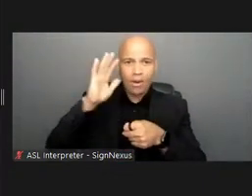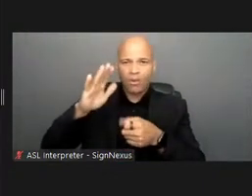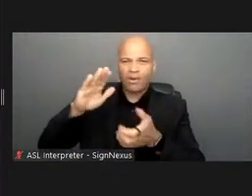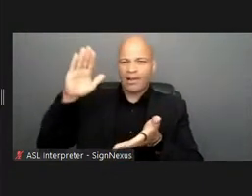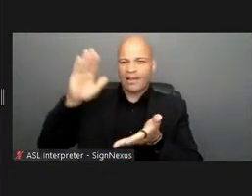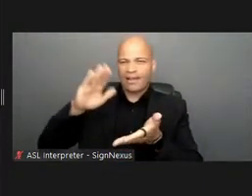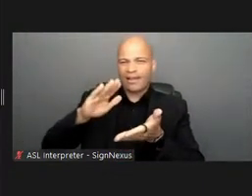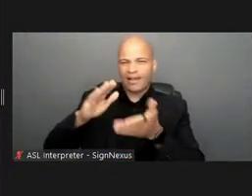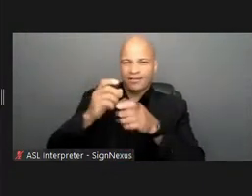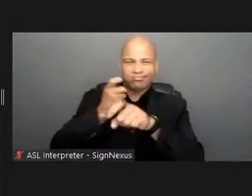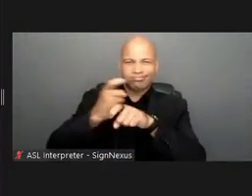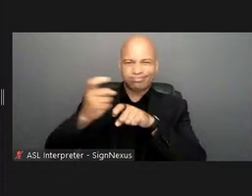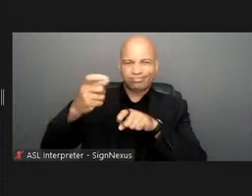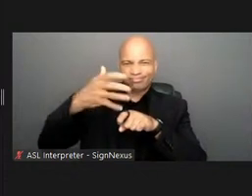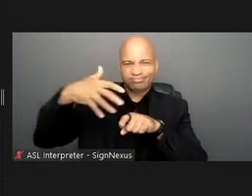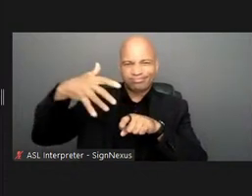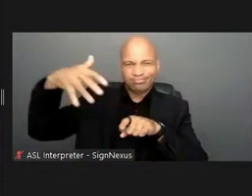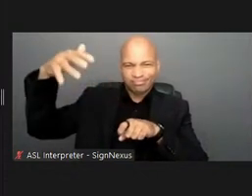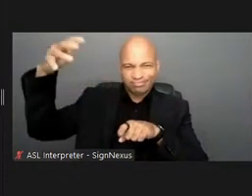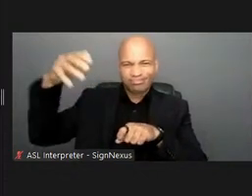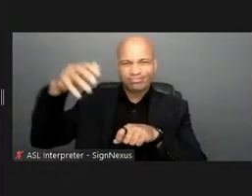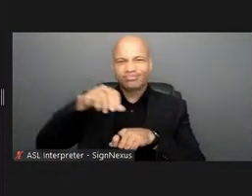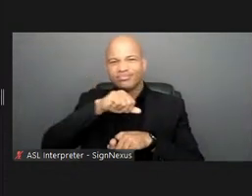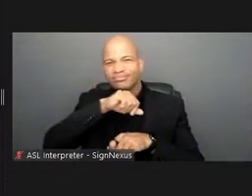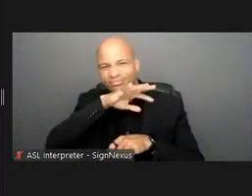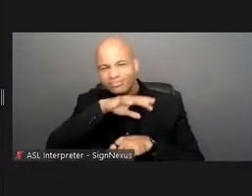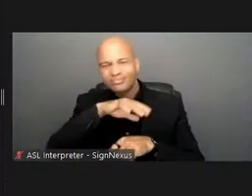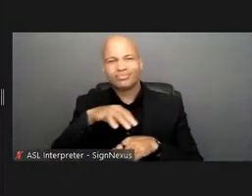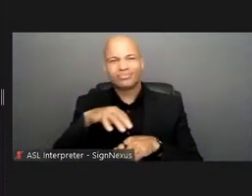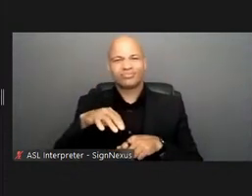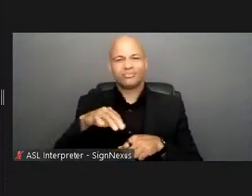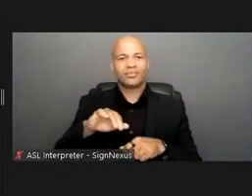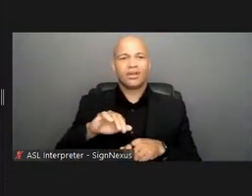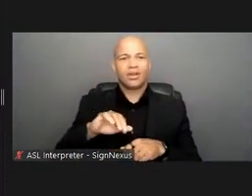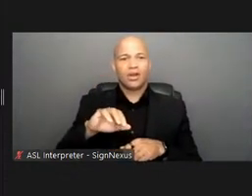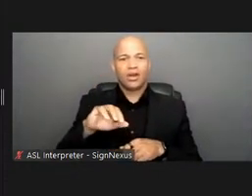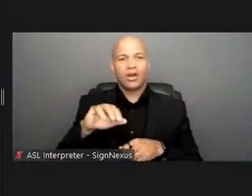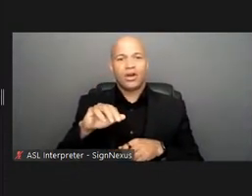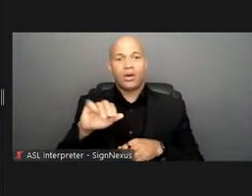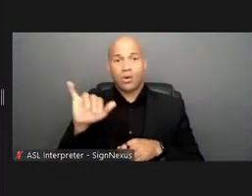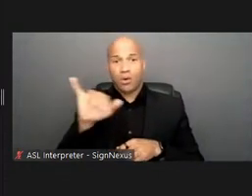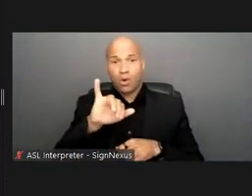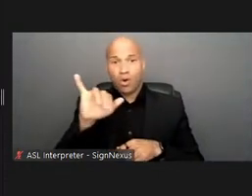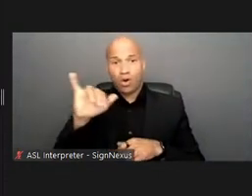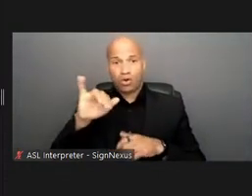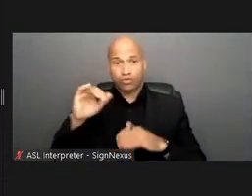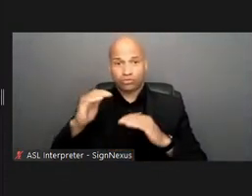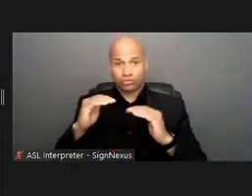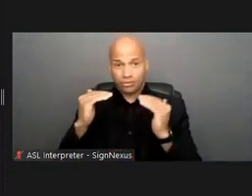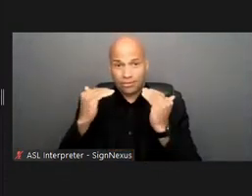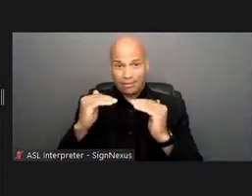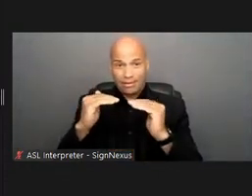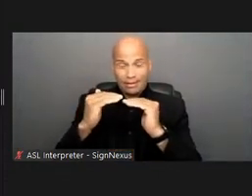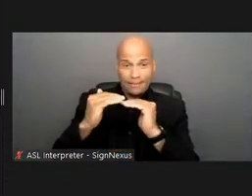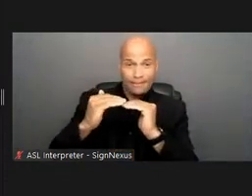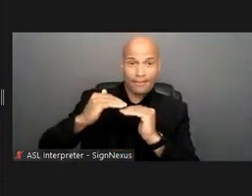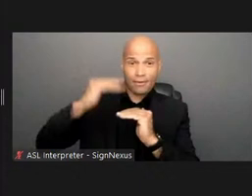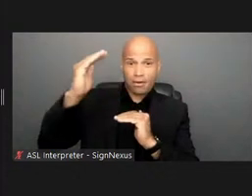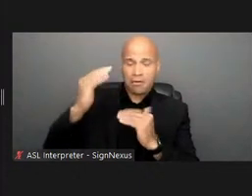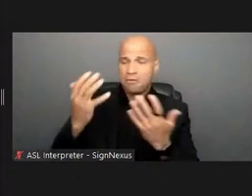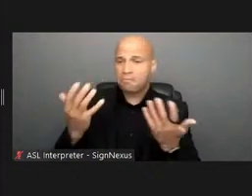including precursors to greenhouse gases there would be no local exceedances of air quality standards